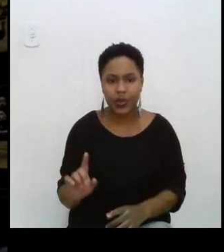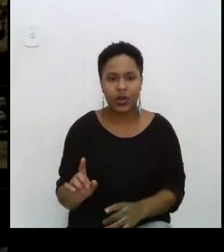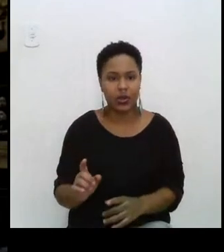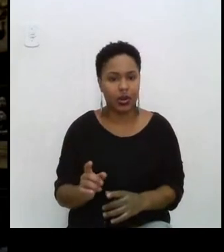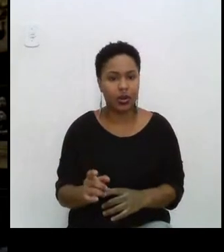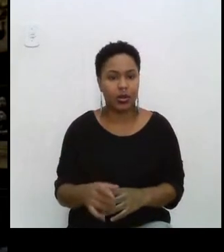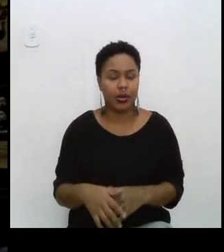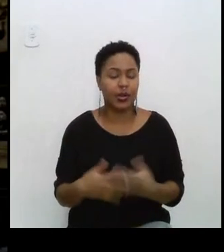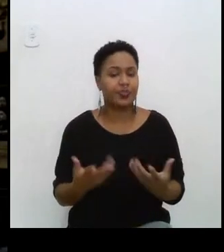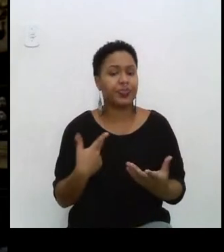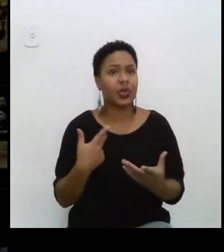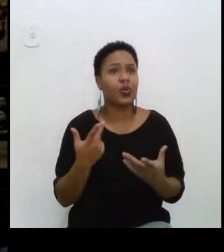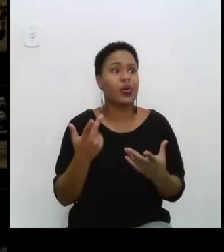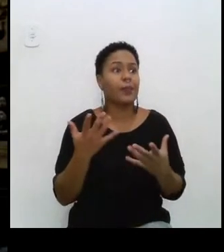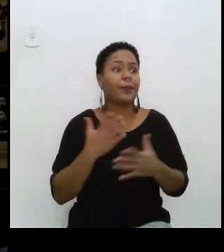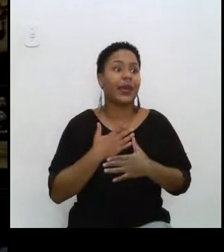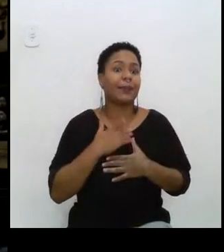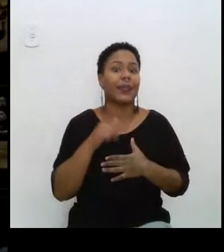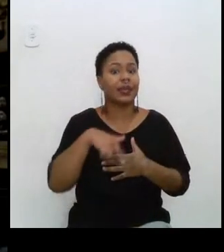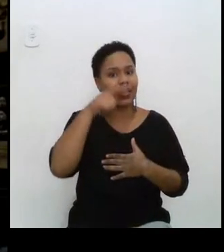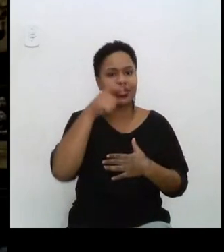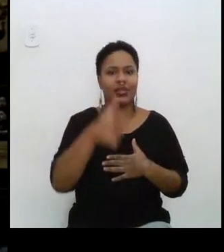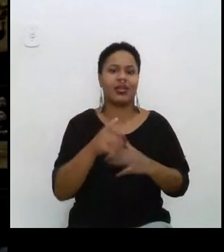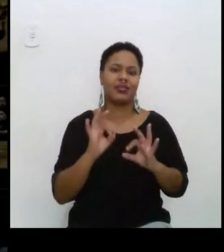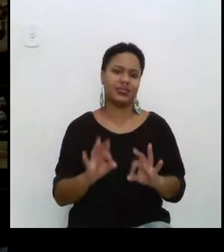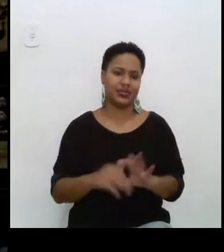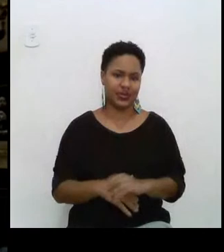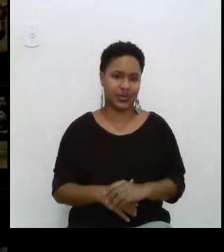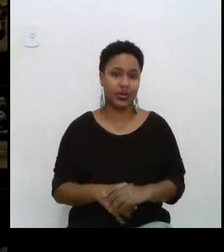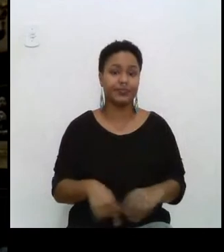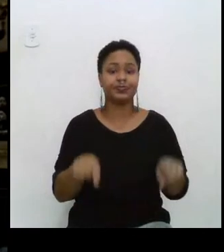Olá eu sou a